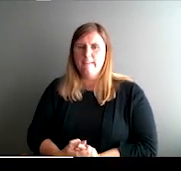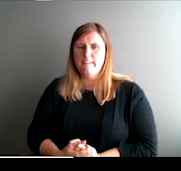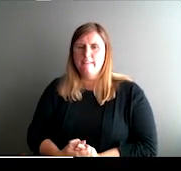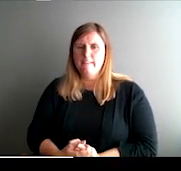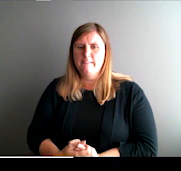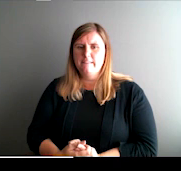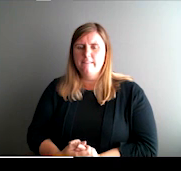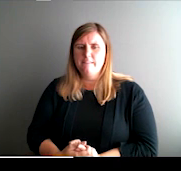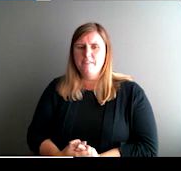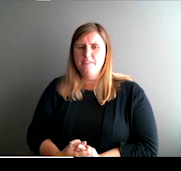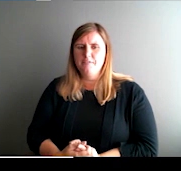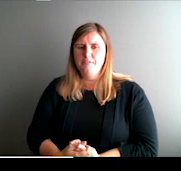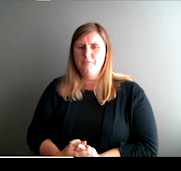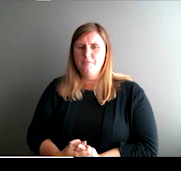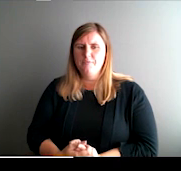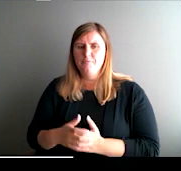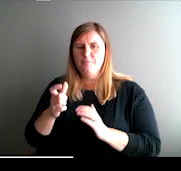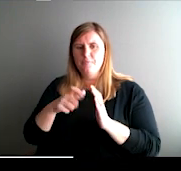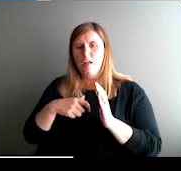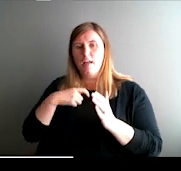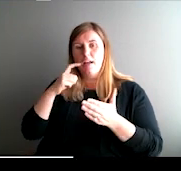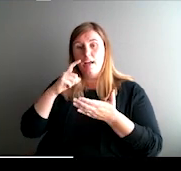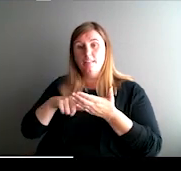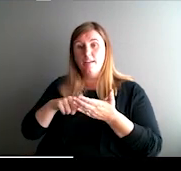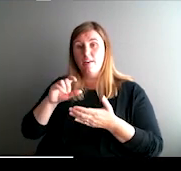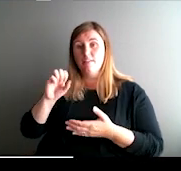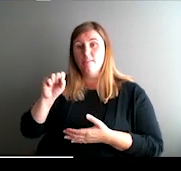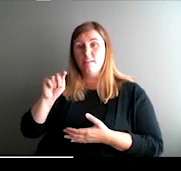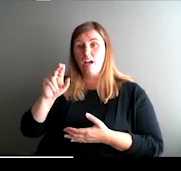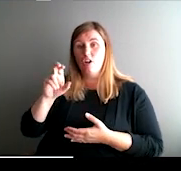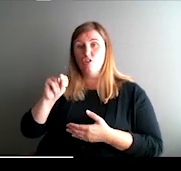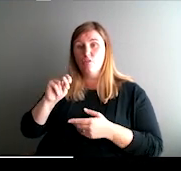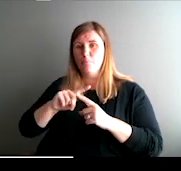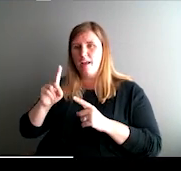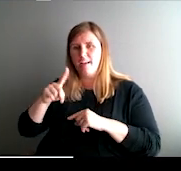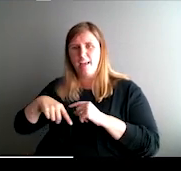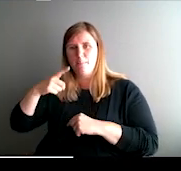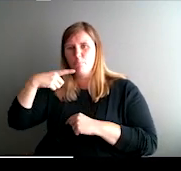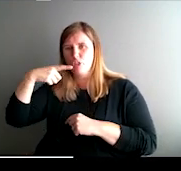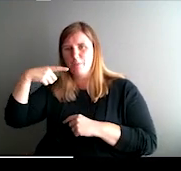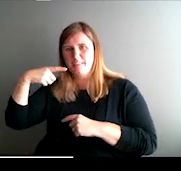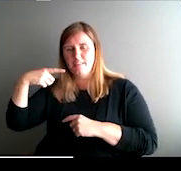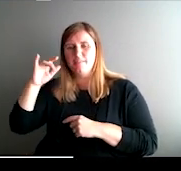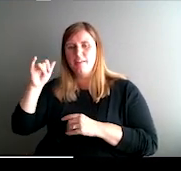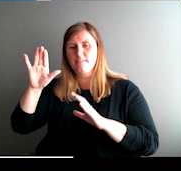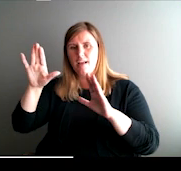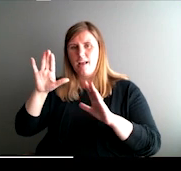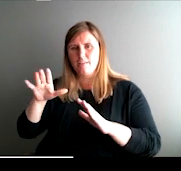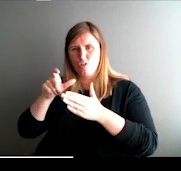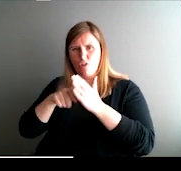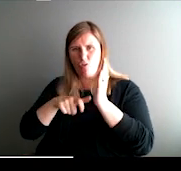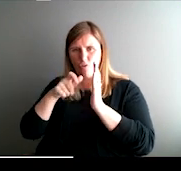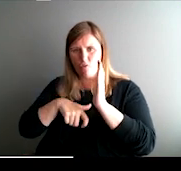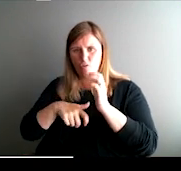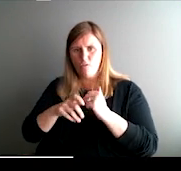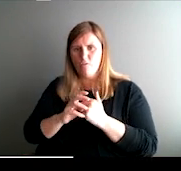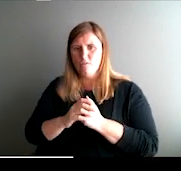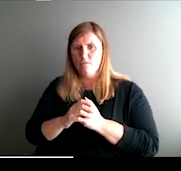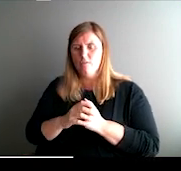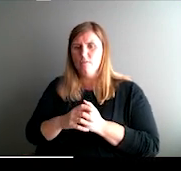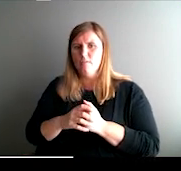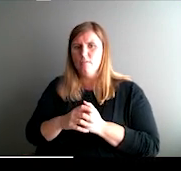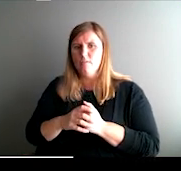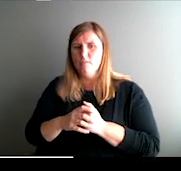This is an article. I can identify Saturn, but I can't brush my teeth. It is an excellent article, and it is basically,